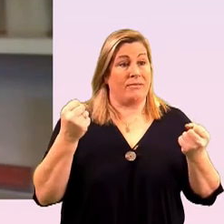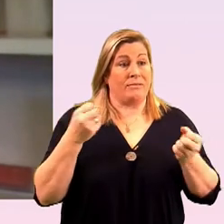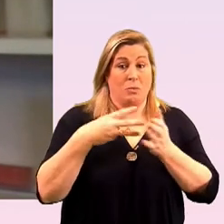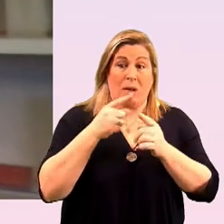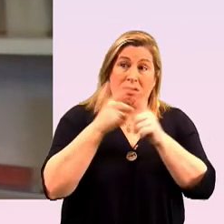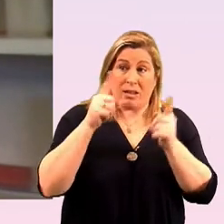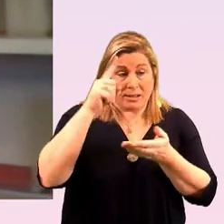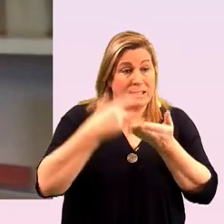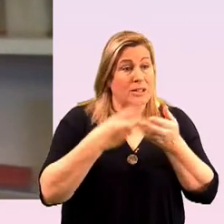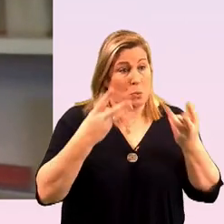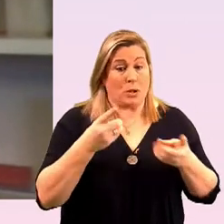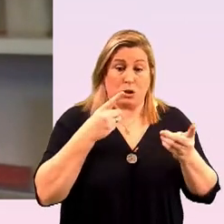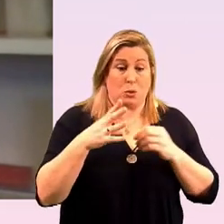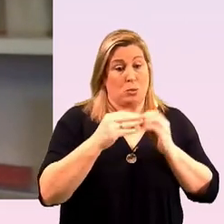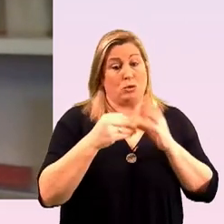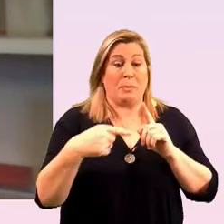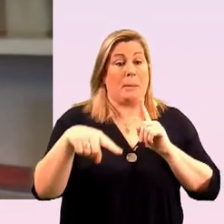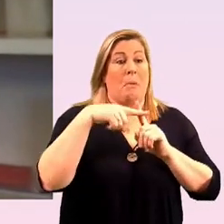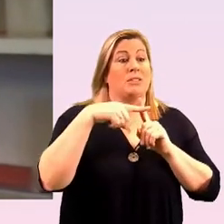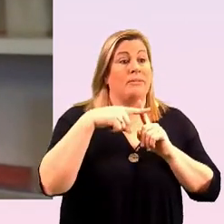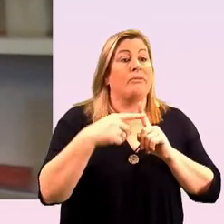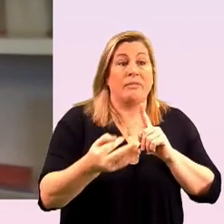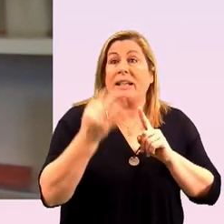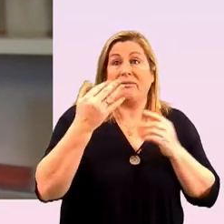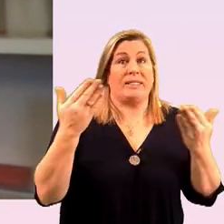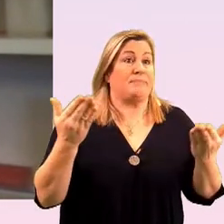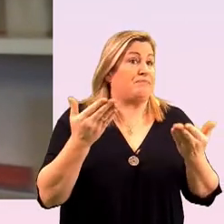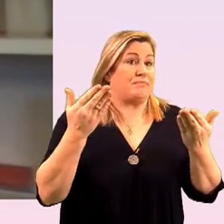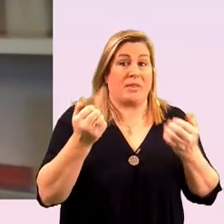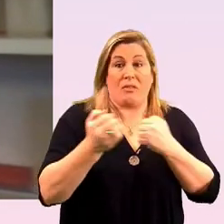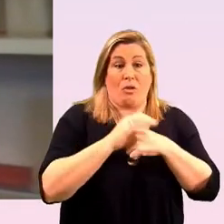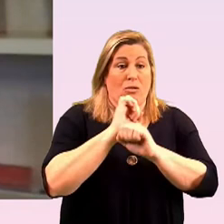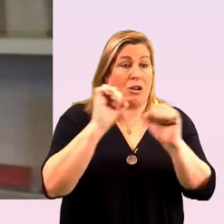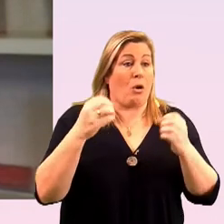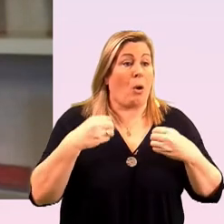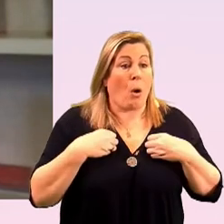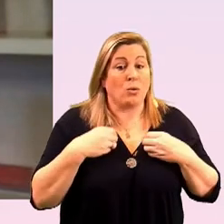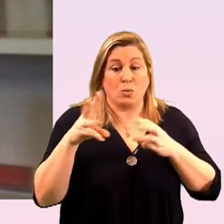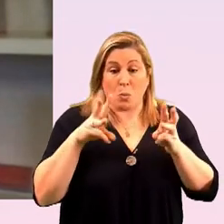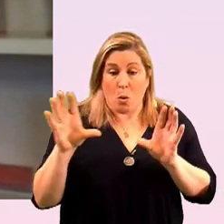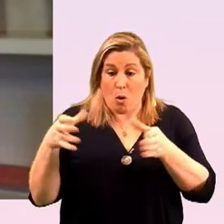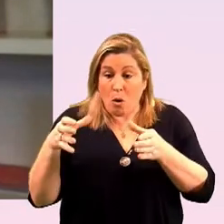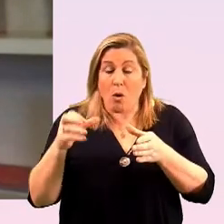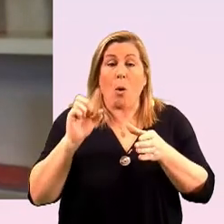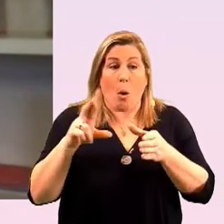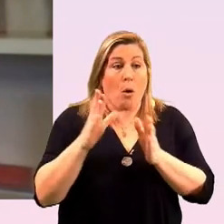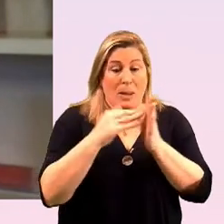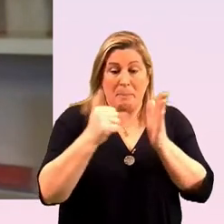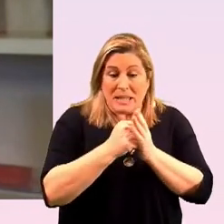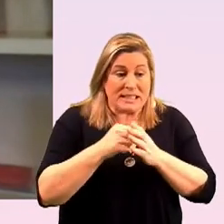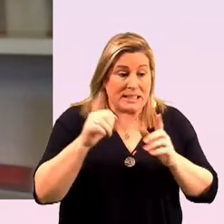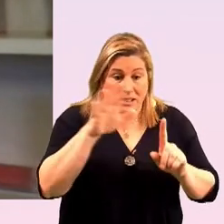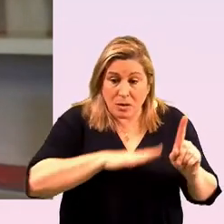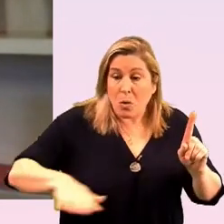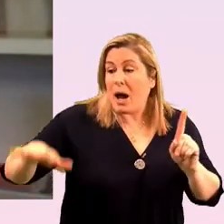want to do something positive, and, you know, whether it's for their own workforce or the industry they're in or